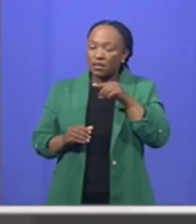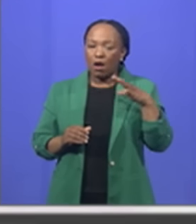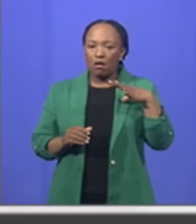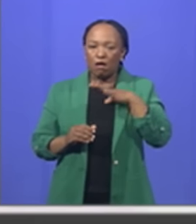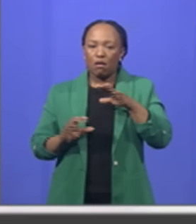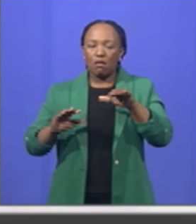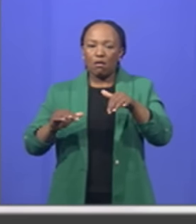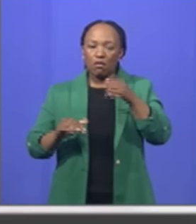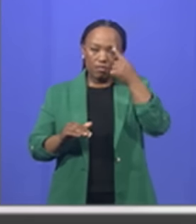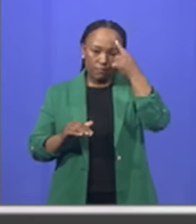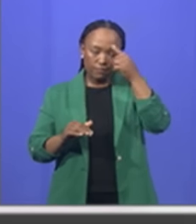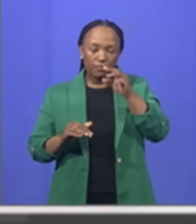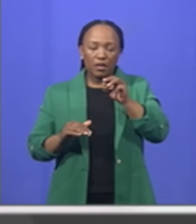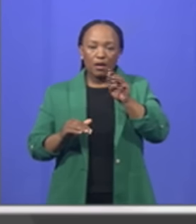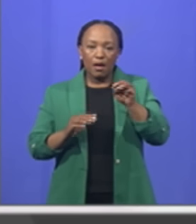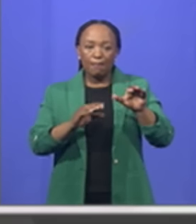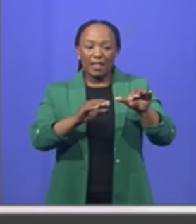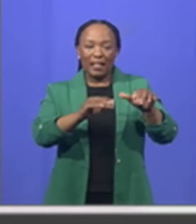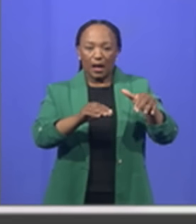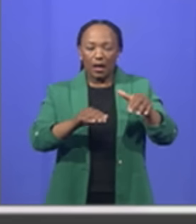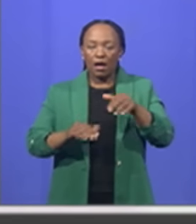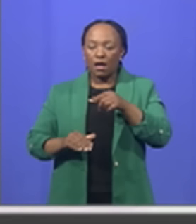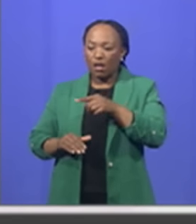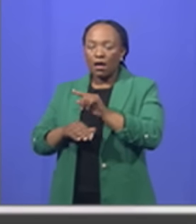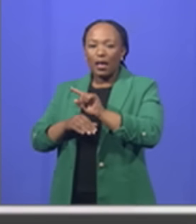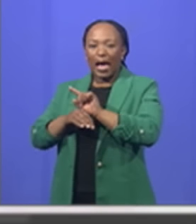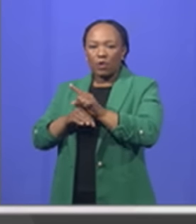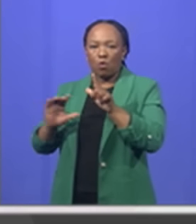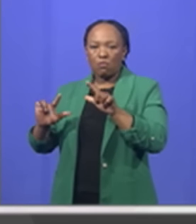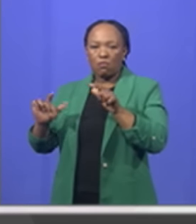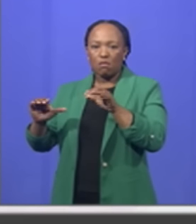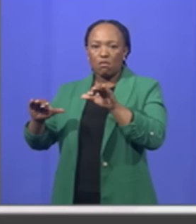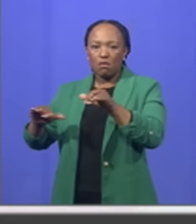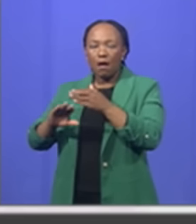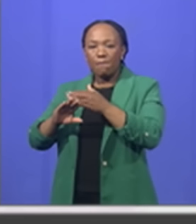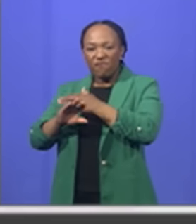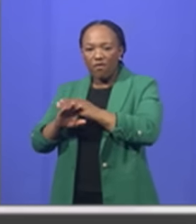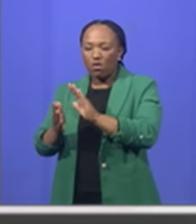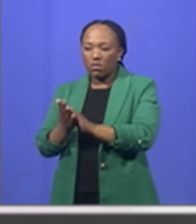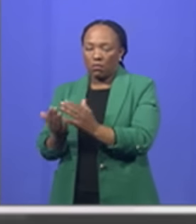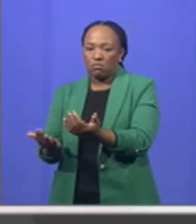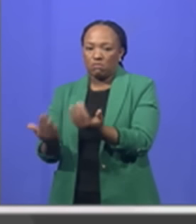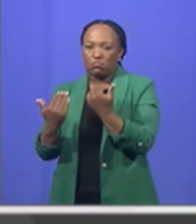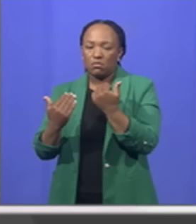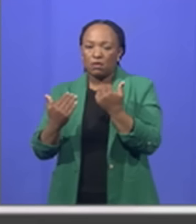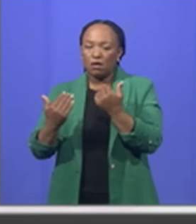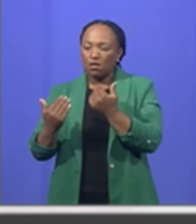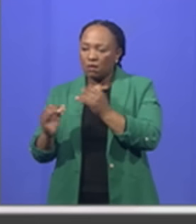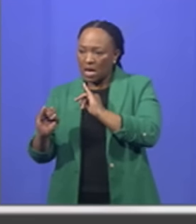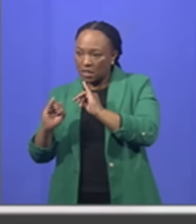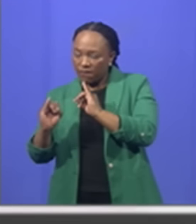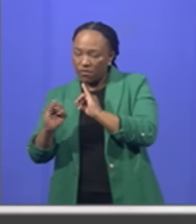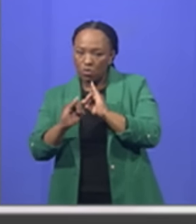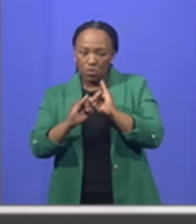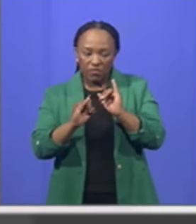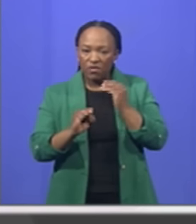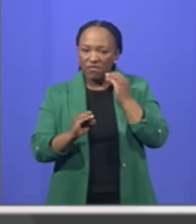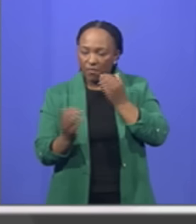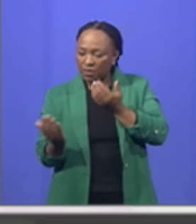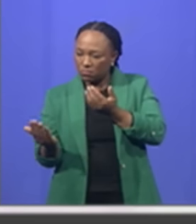been involved in the ad hoc committee as well, before we could fully engage with them and get the information that